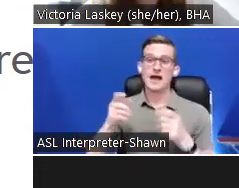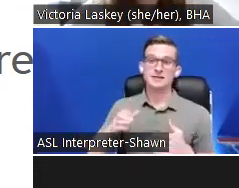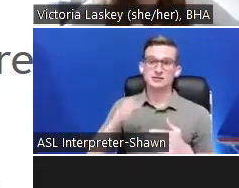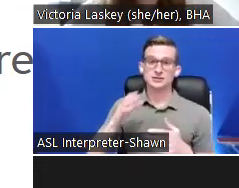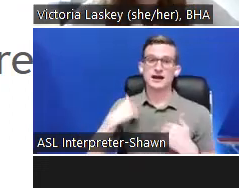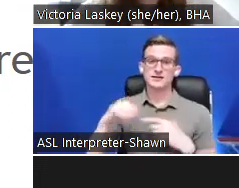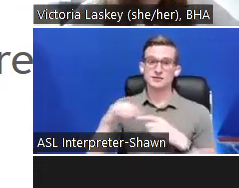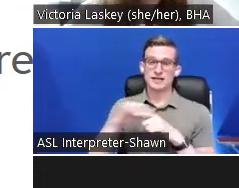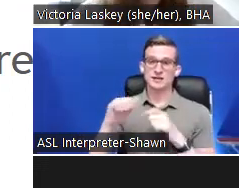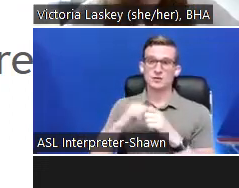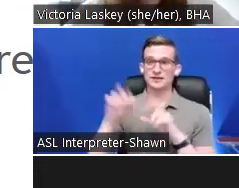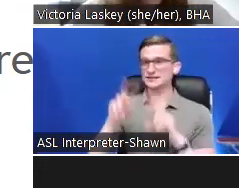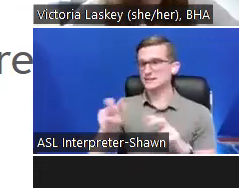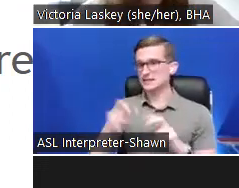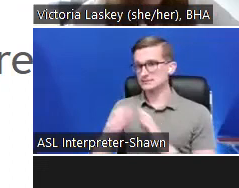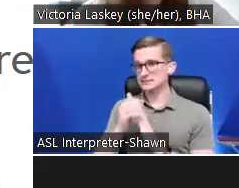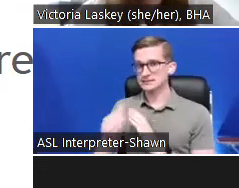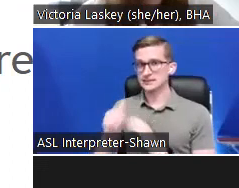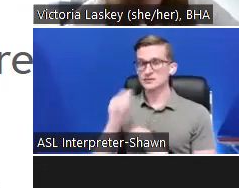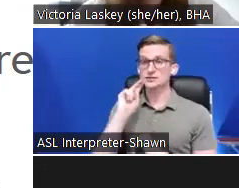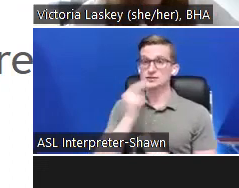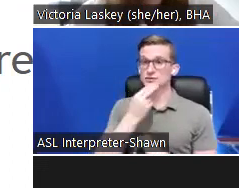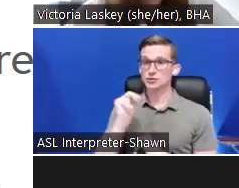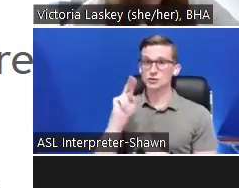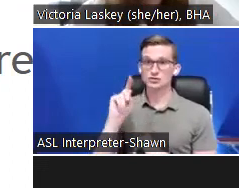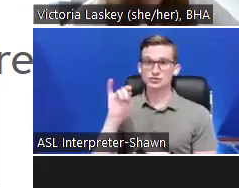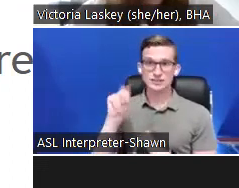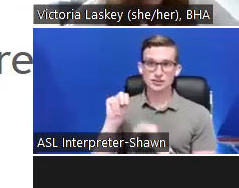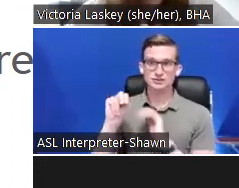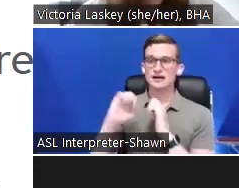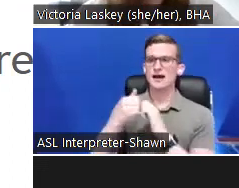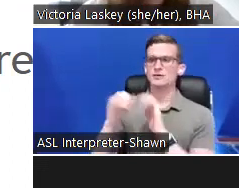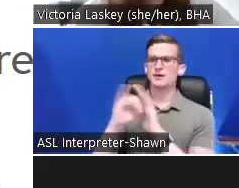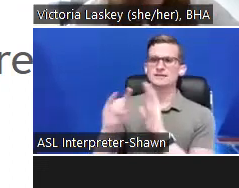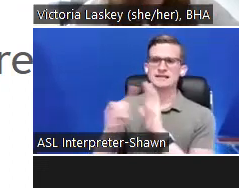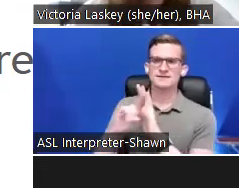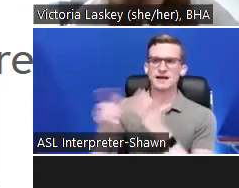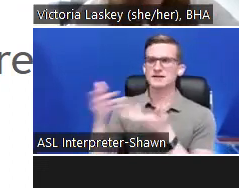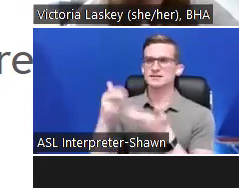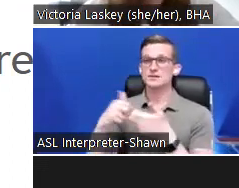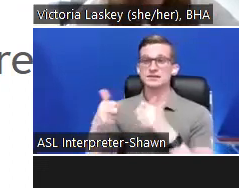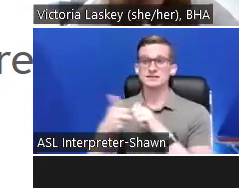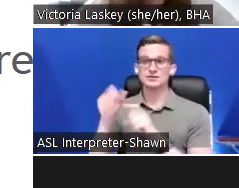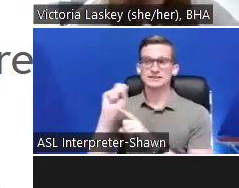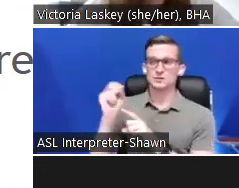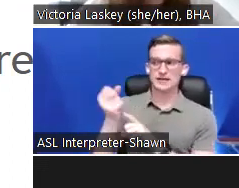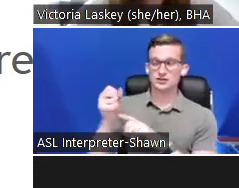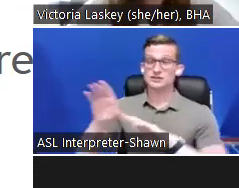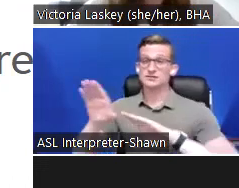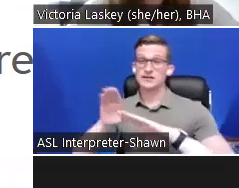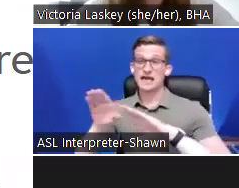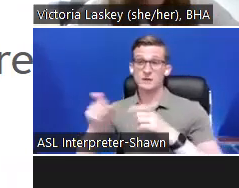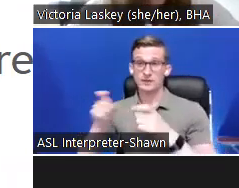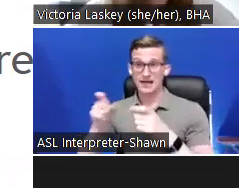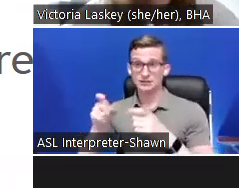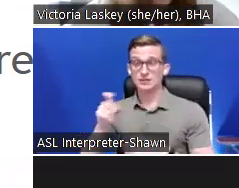and identifying and dealing with difficult situations and behavior management, and be responsible for the overall direction